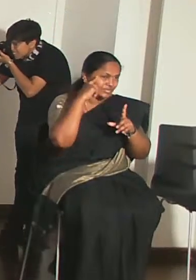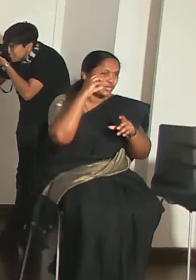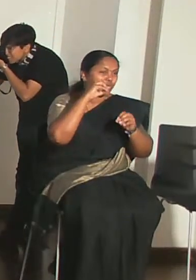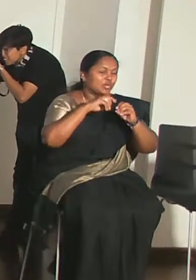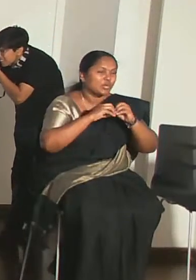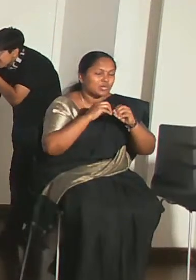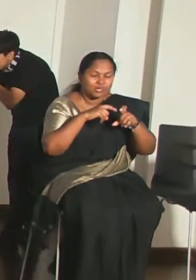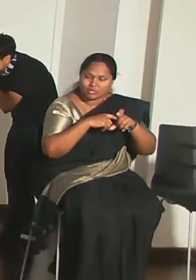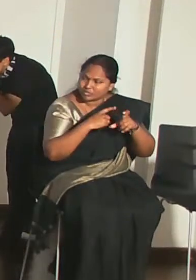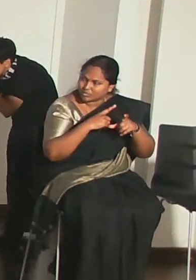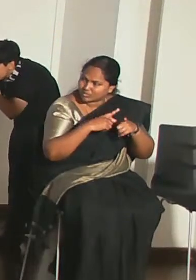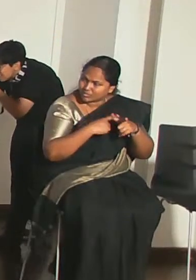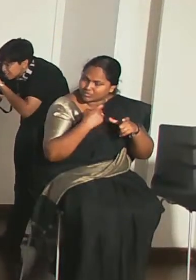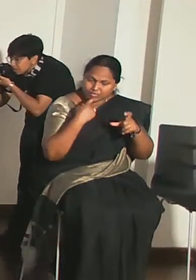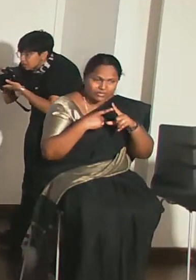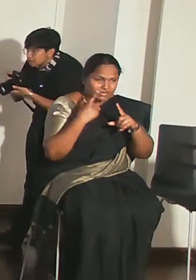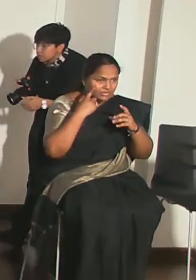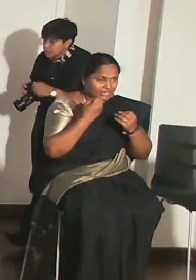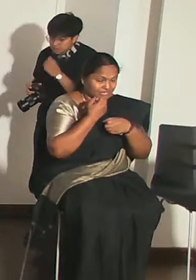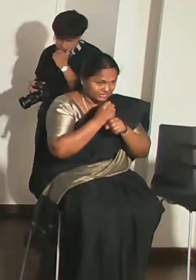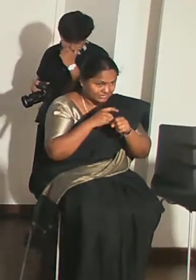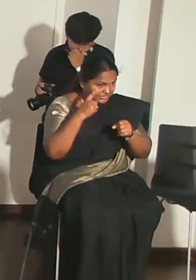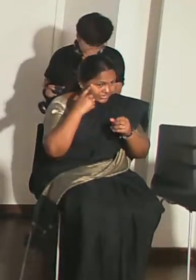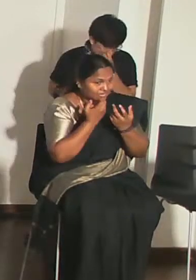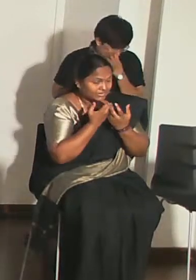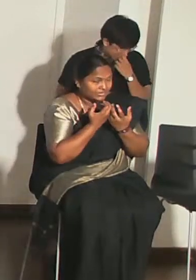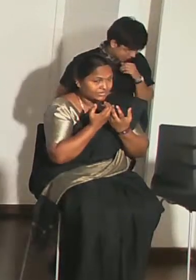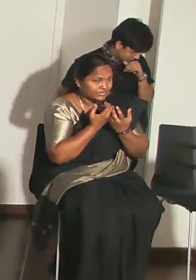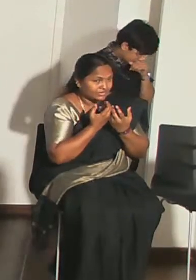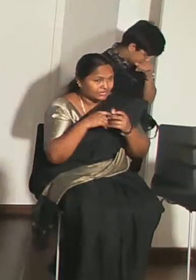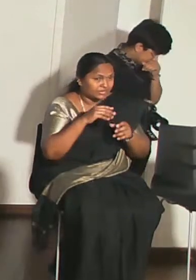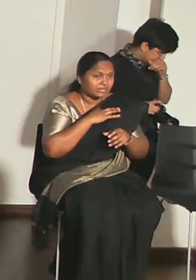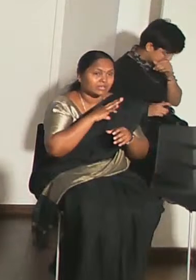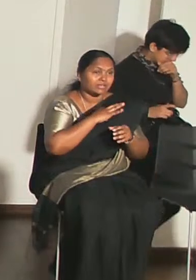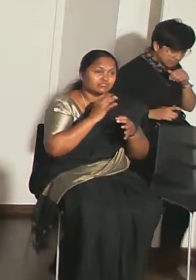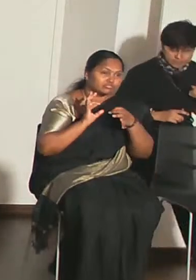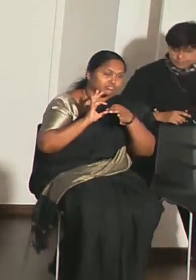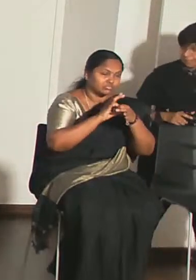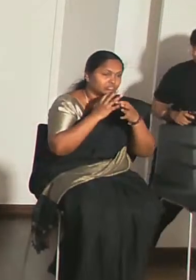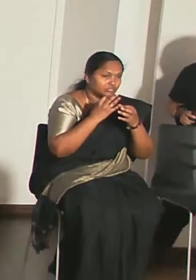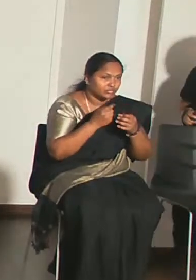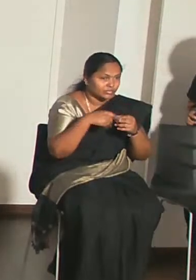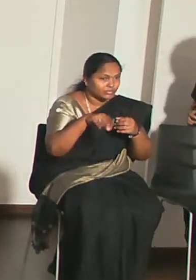is an archive, and curating archives is as volatile as you can,